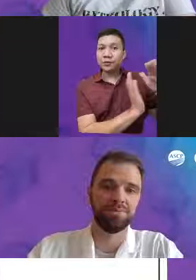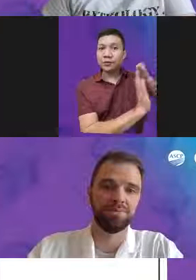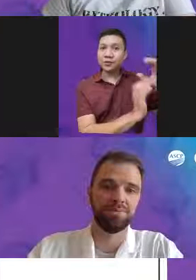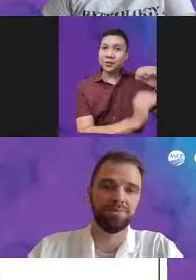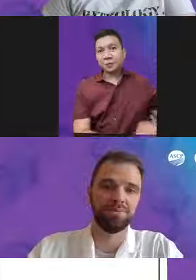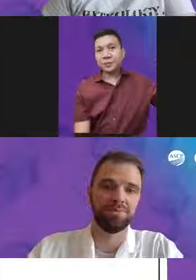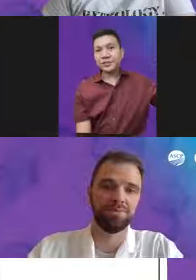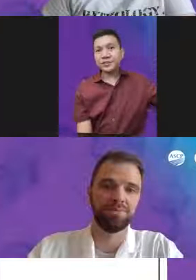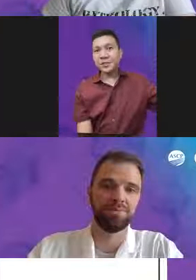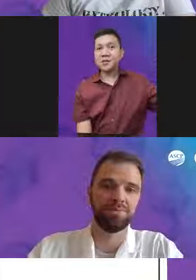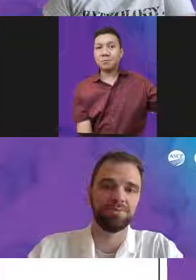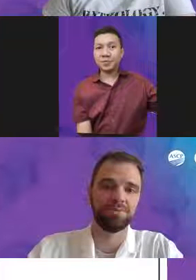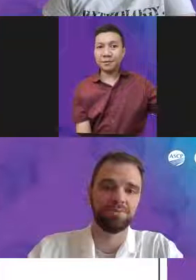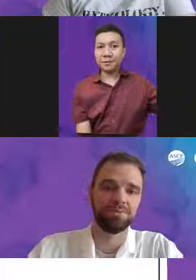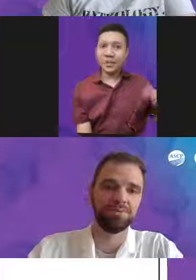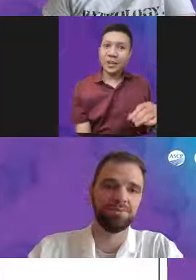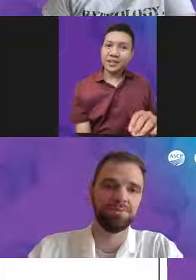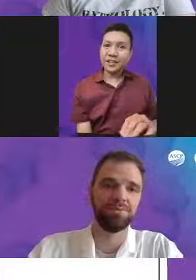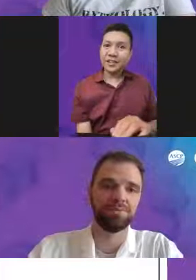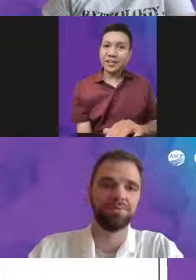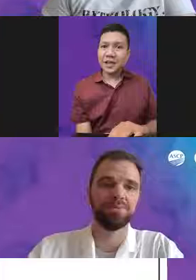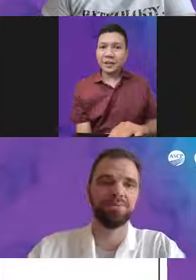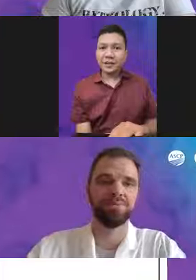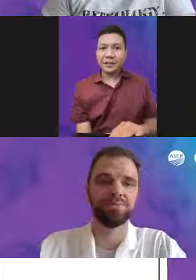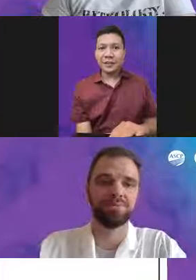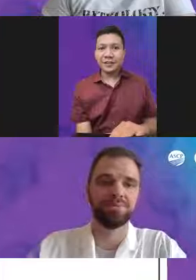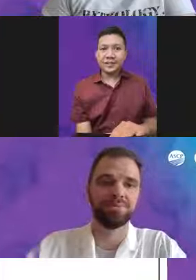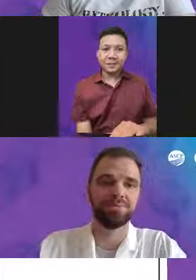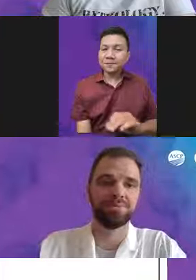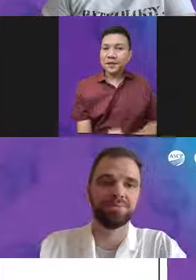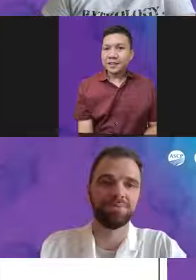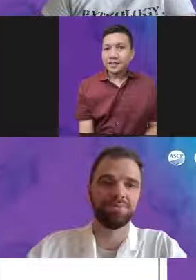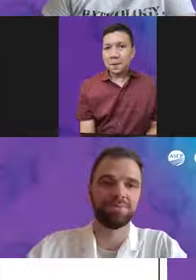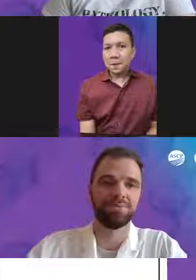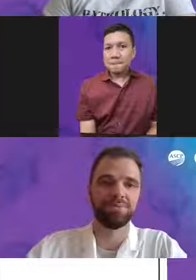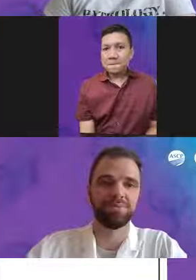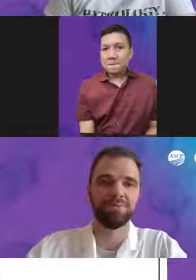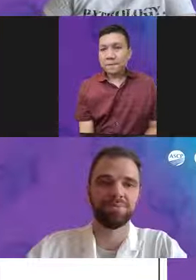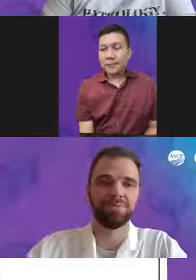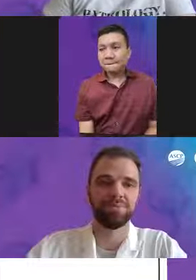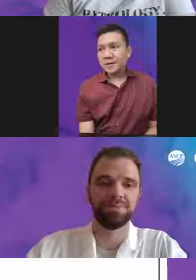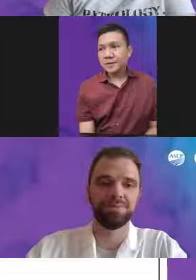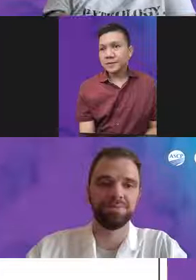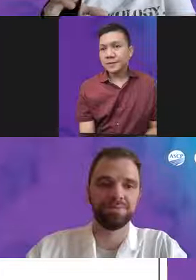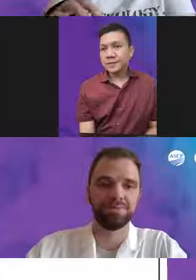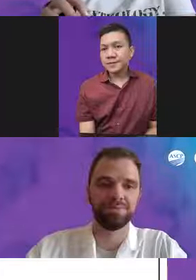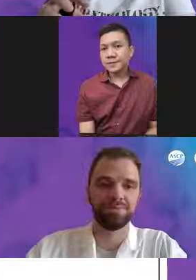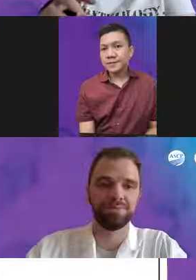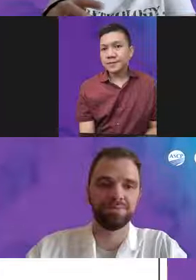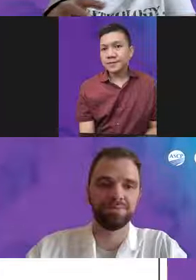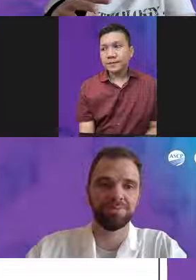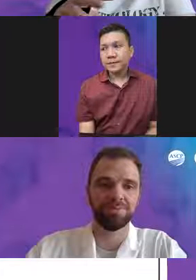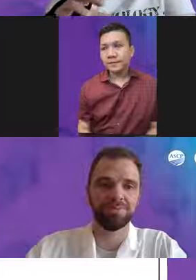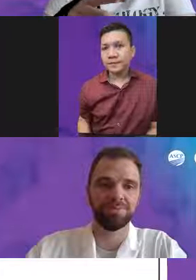when they're producing teardrop shapes. And that's how I see them. So the islands he's talking about